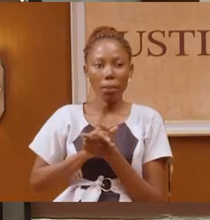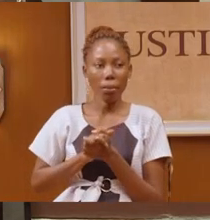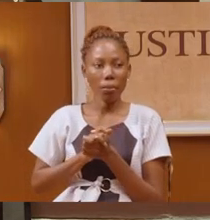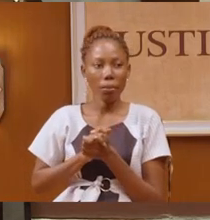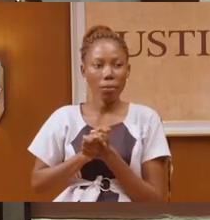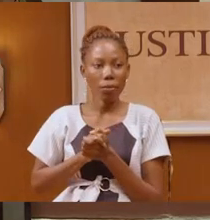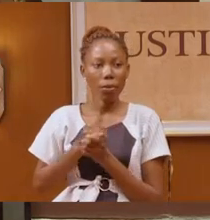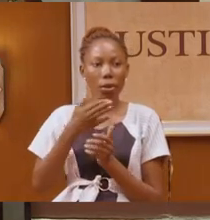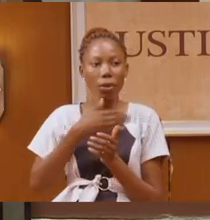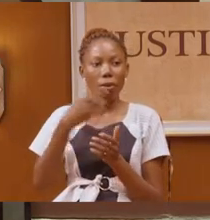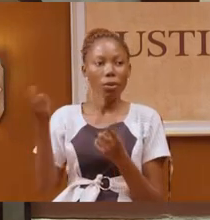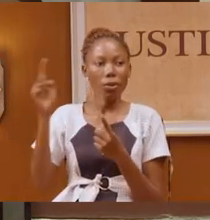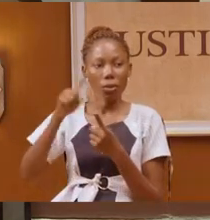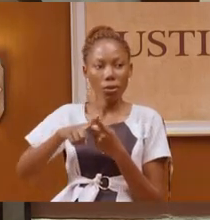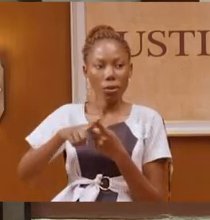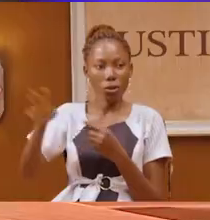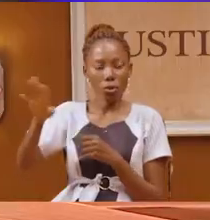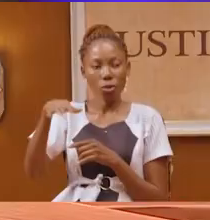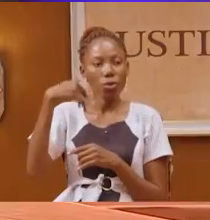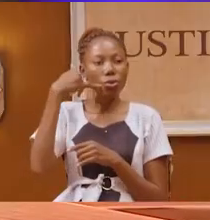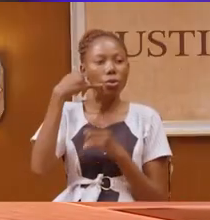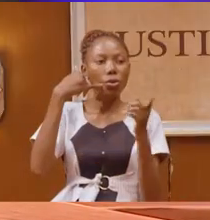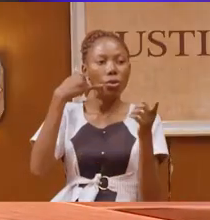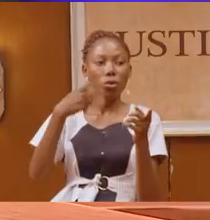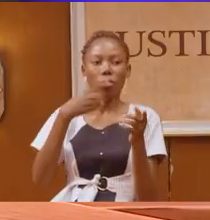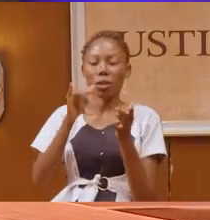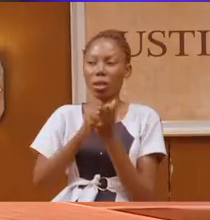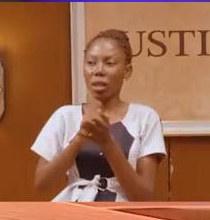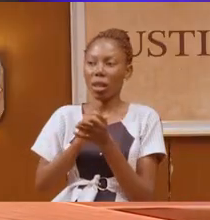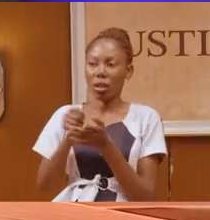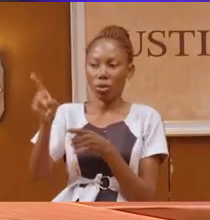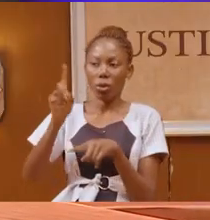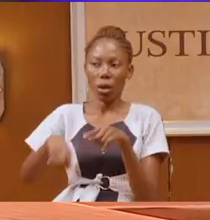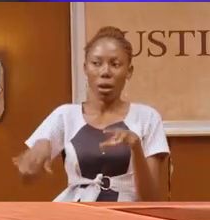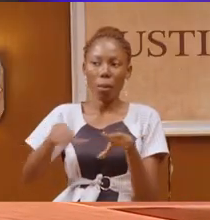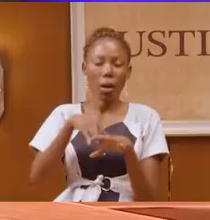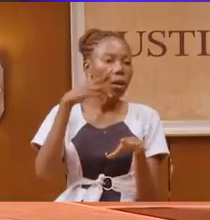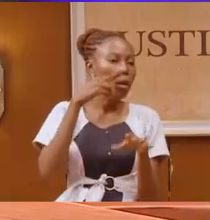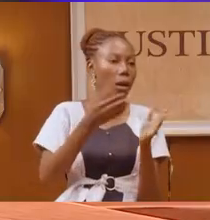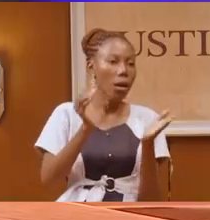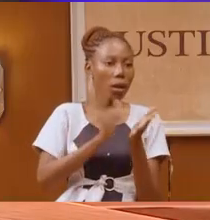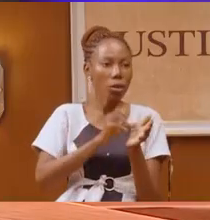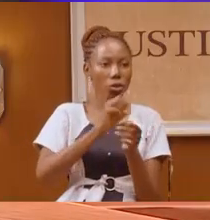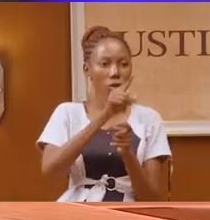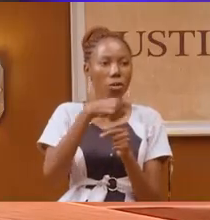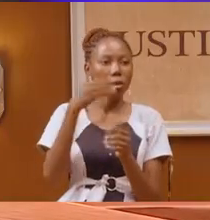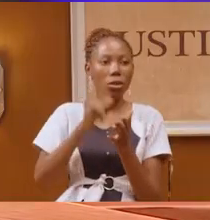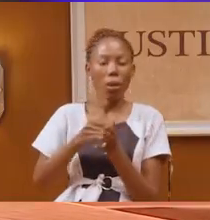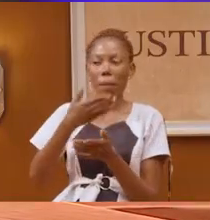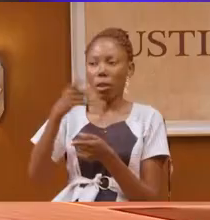Until another day when he called you and you told her you've moved on and you cannot marry her. So she's asking you to